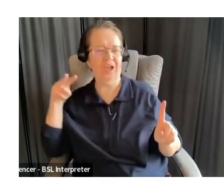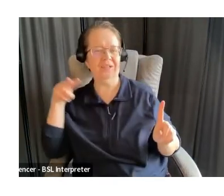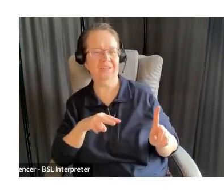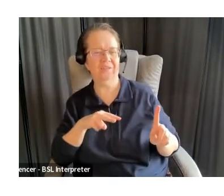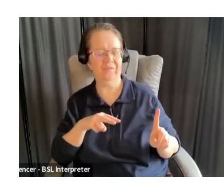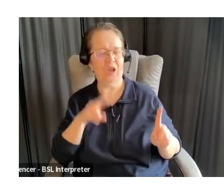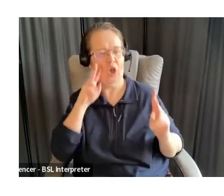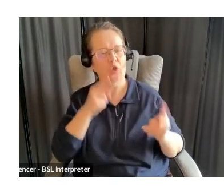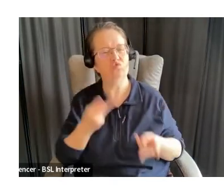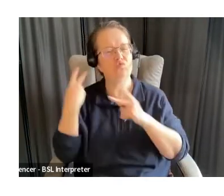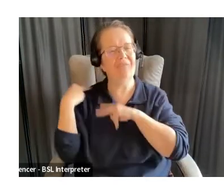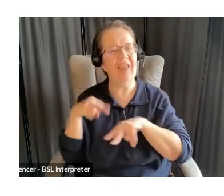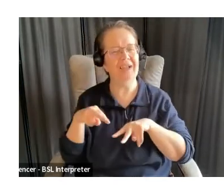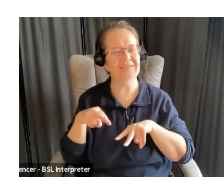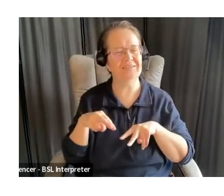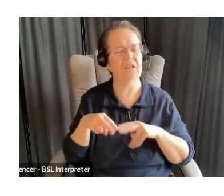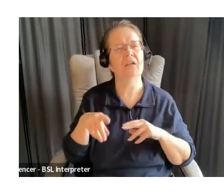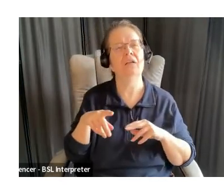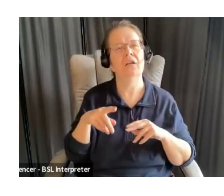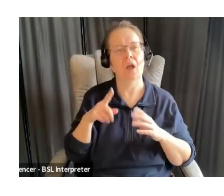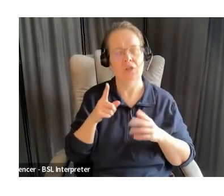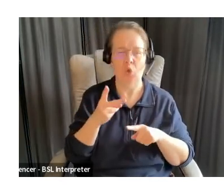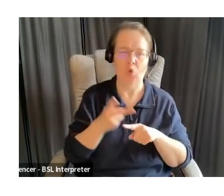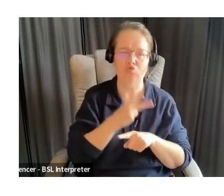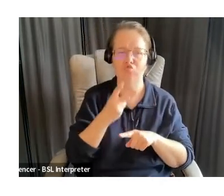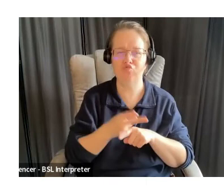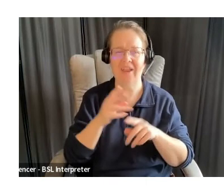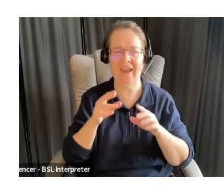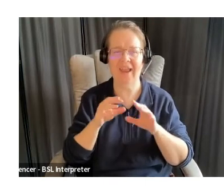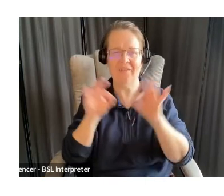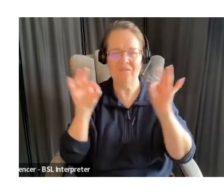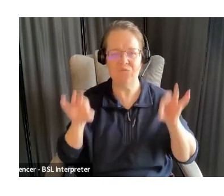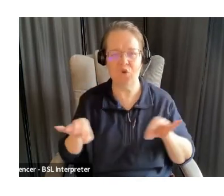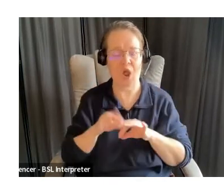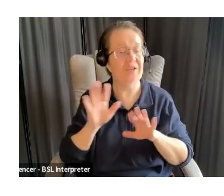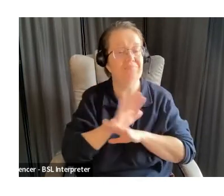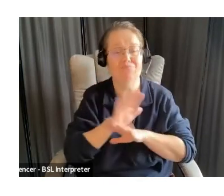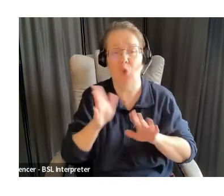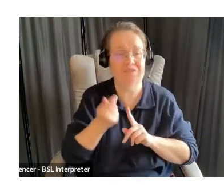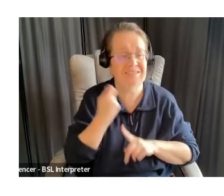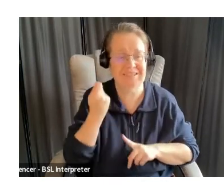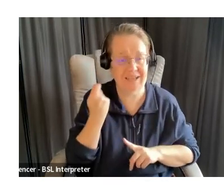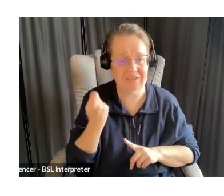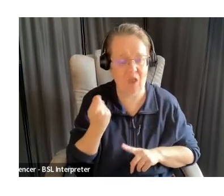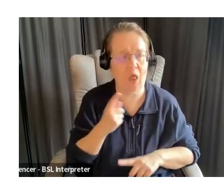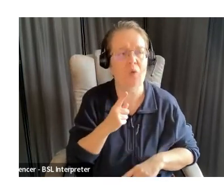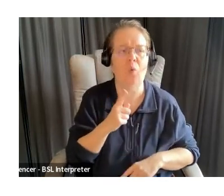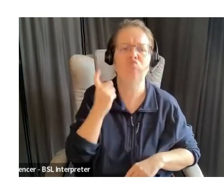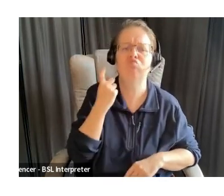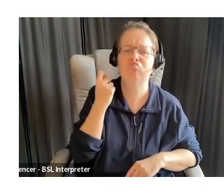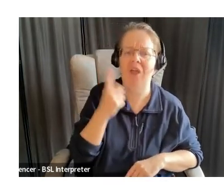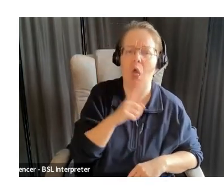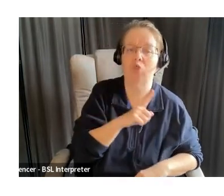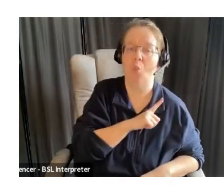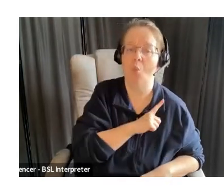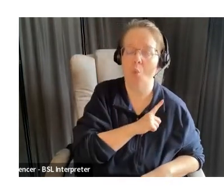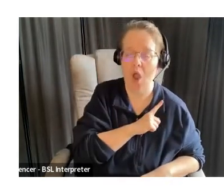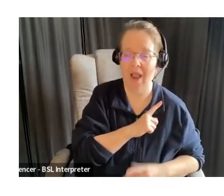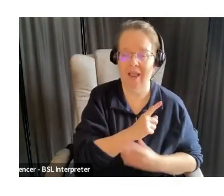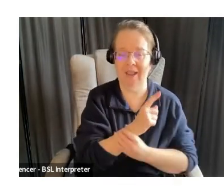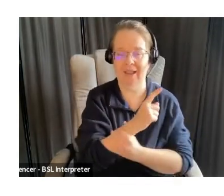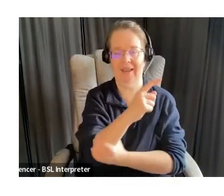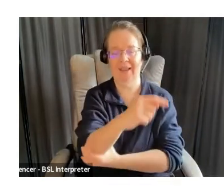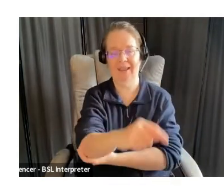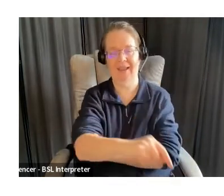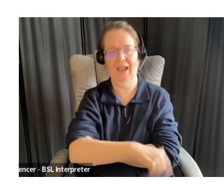take some time to reframe if you haven't been successful in getting the interview. Always look for